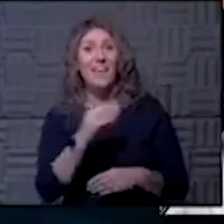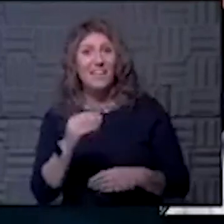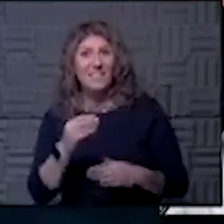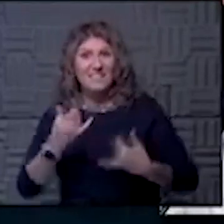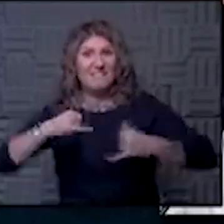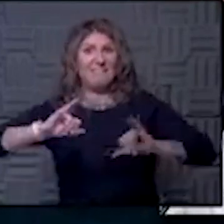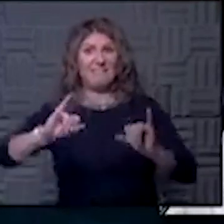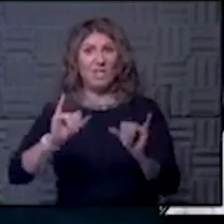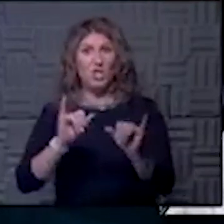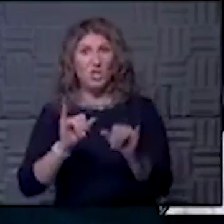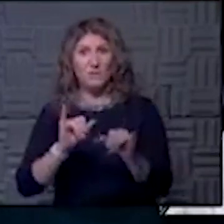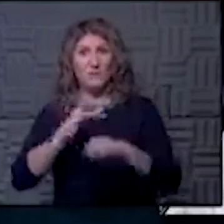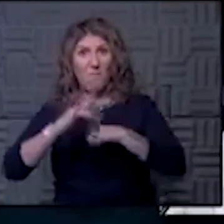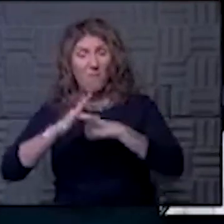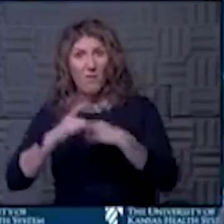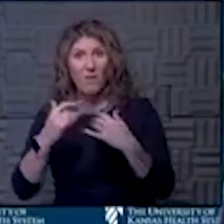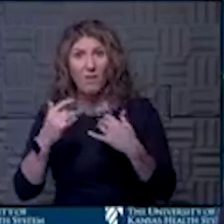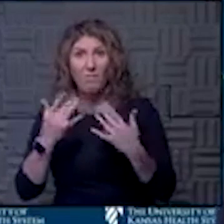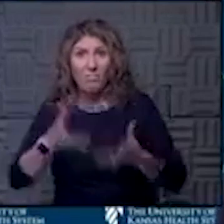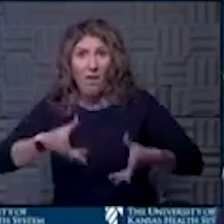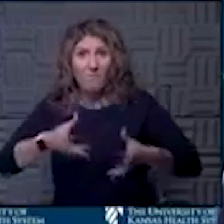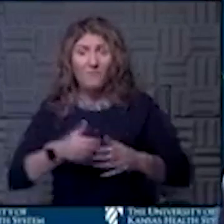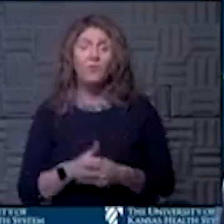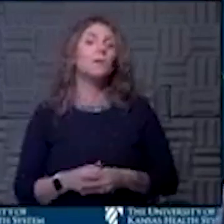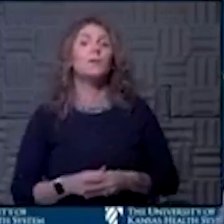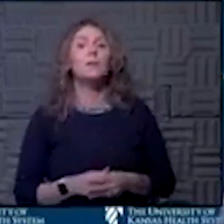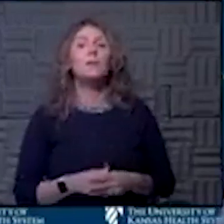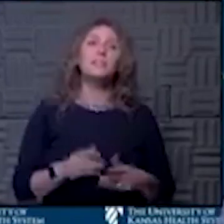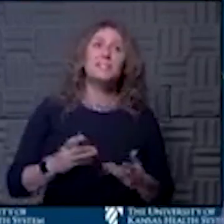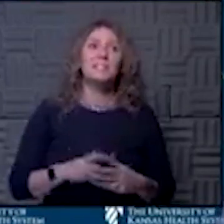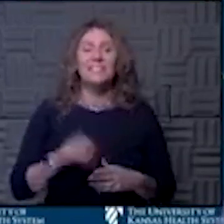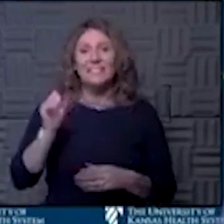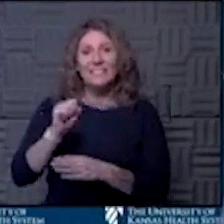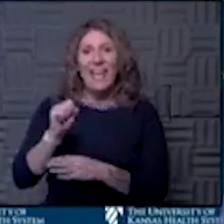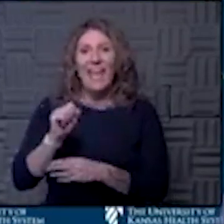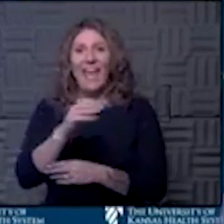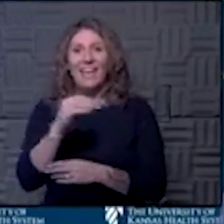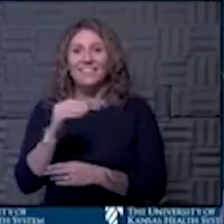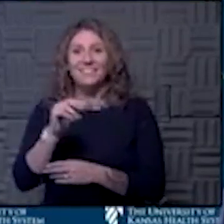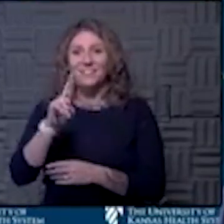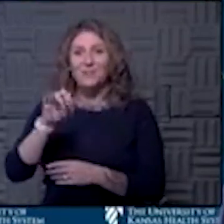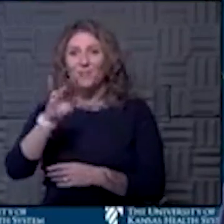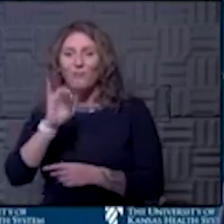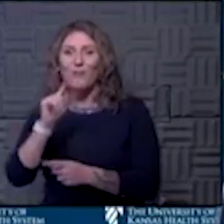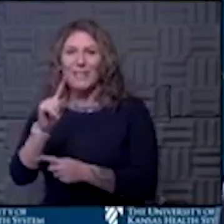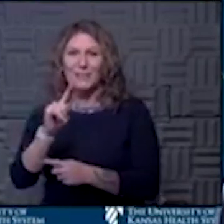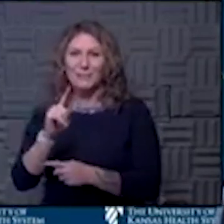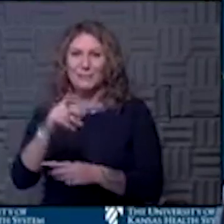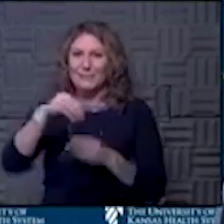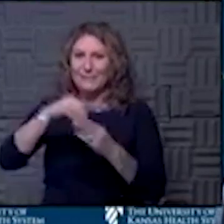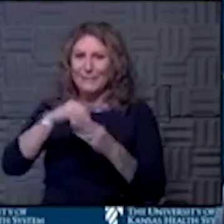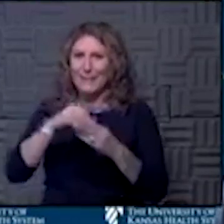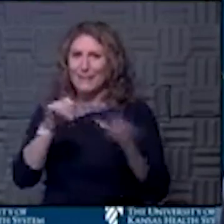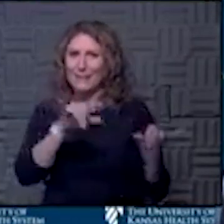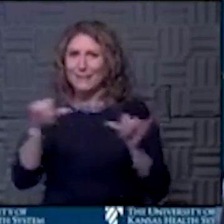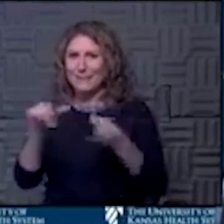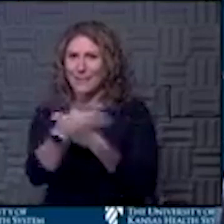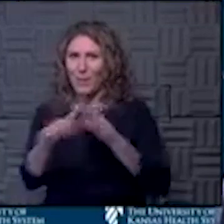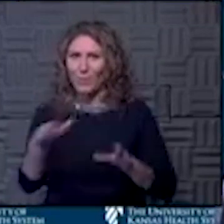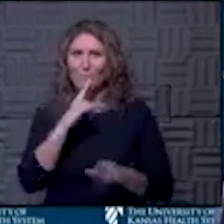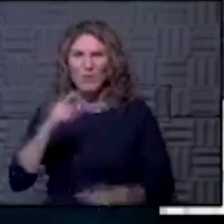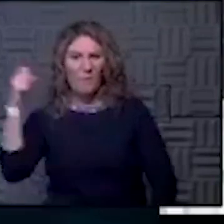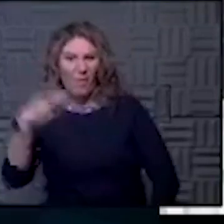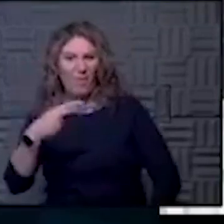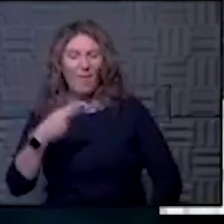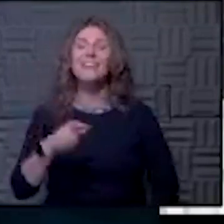left. So, if Rachel and I were in the studio together, she might throw things at me. But